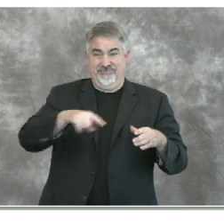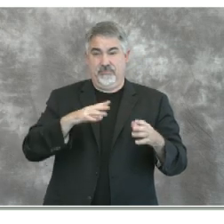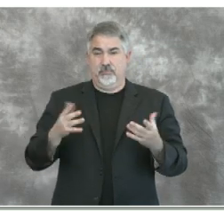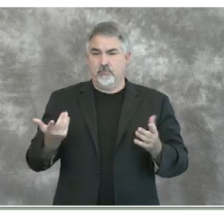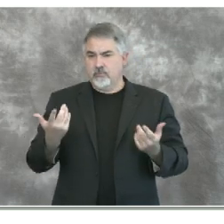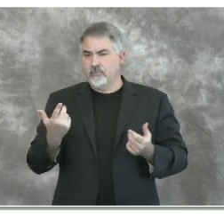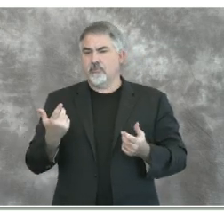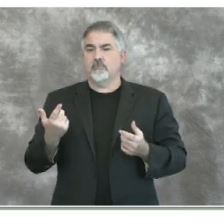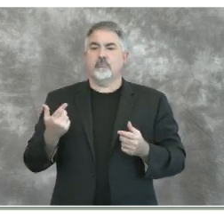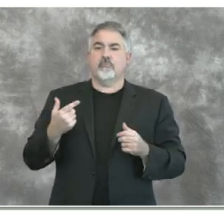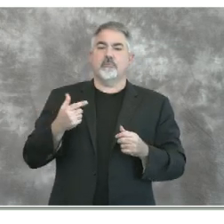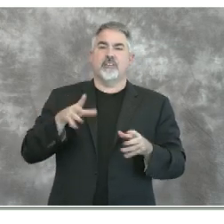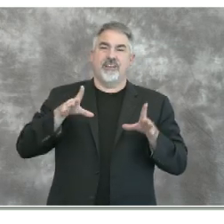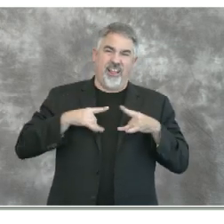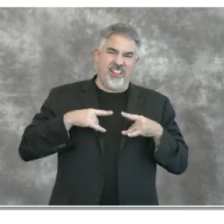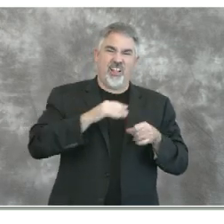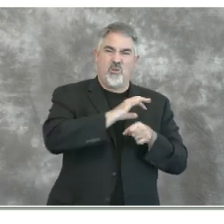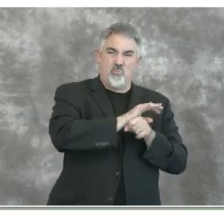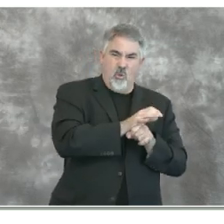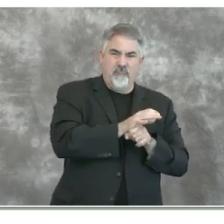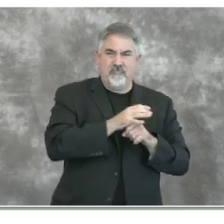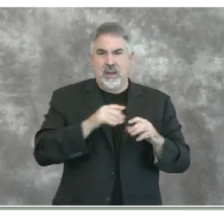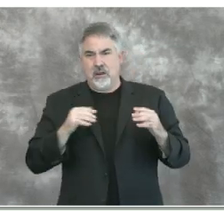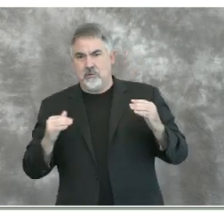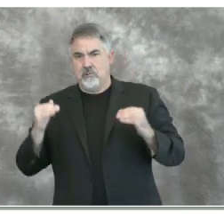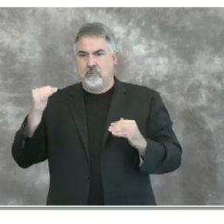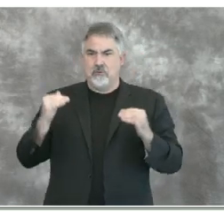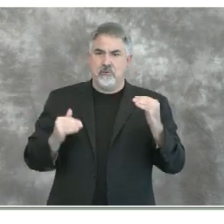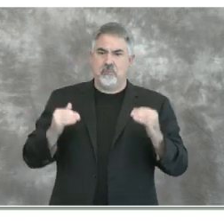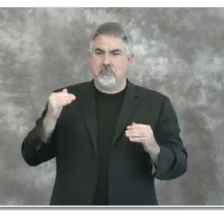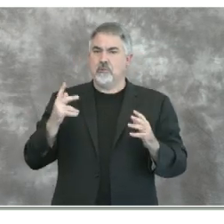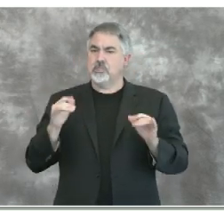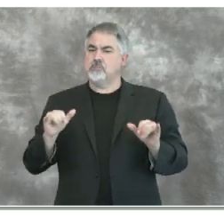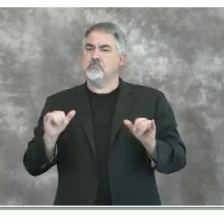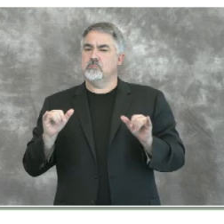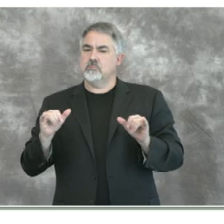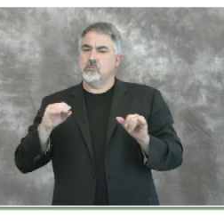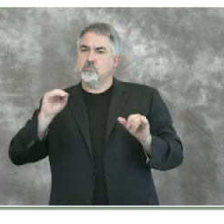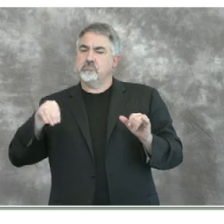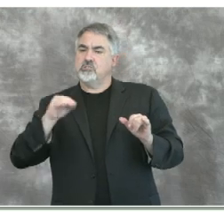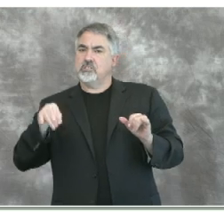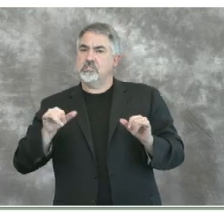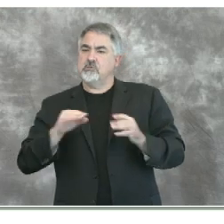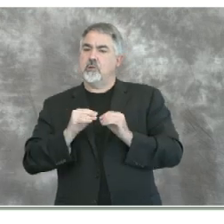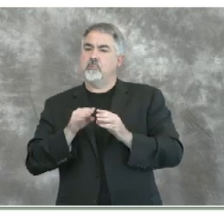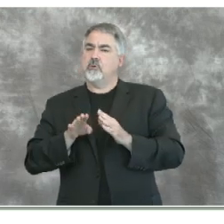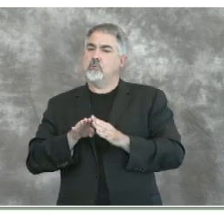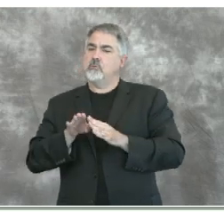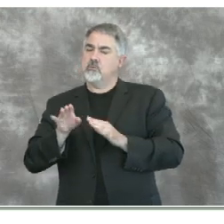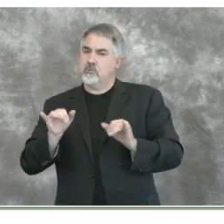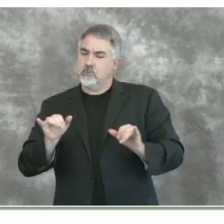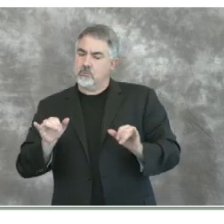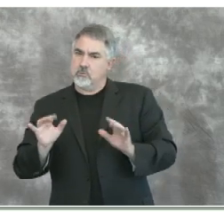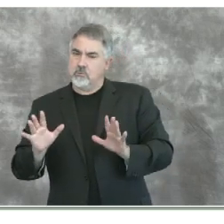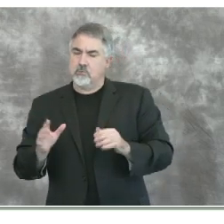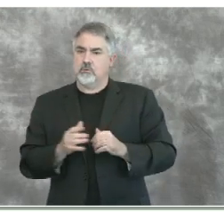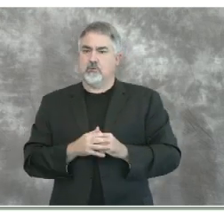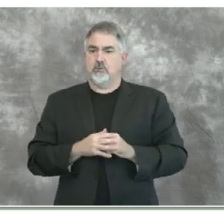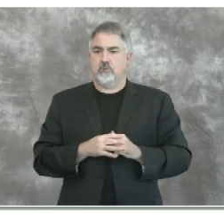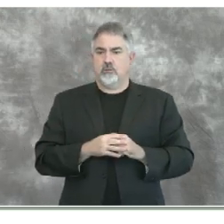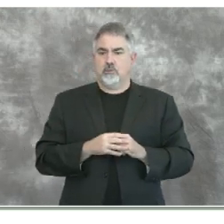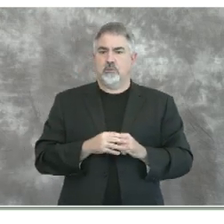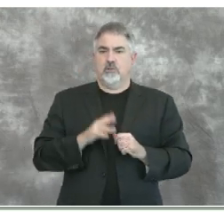and the positives. We remain relatively consistent in terms of a percentage basis. And then the next chart, again,